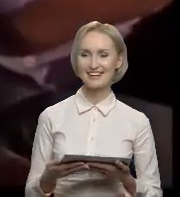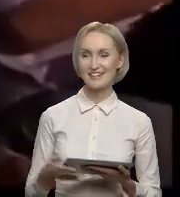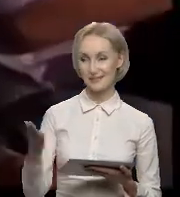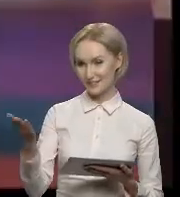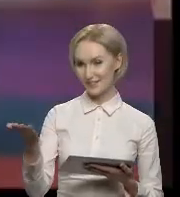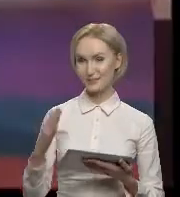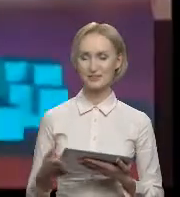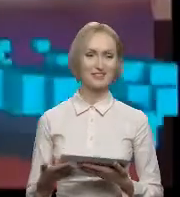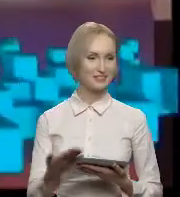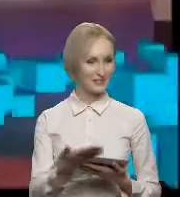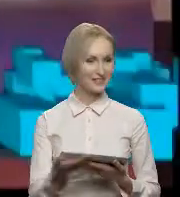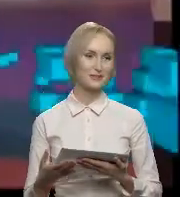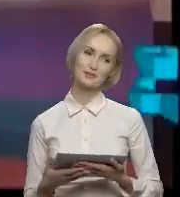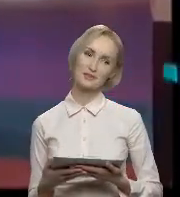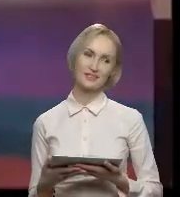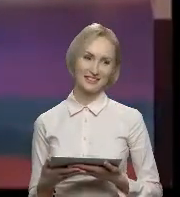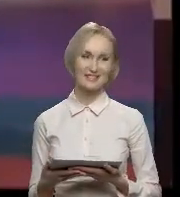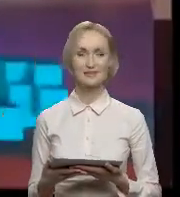You're upset that